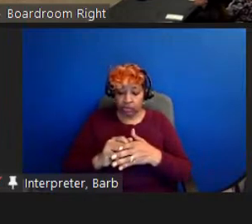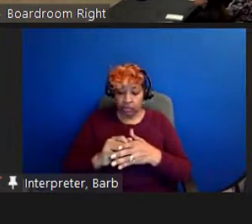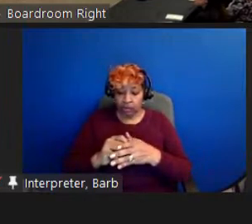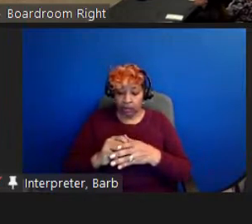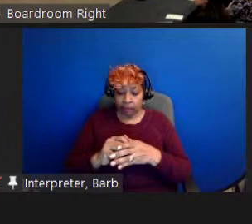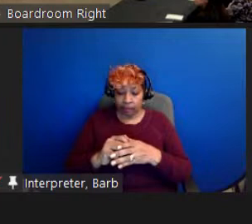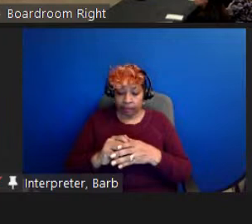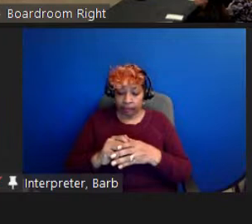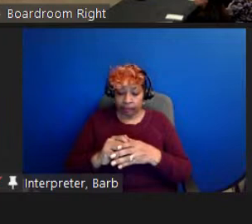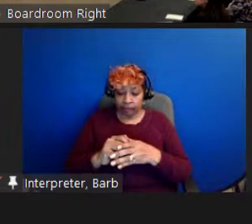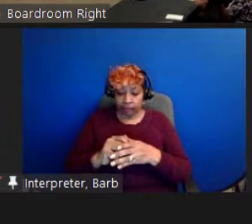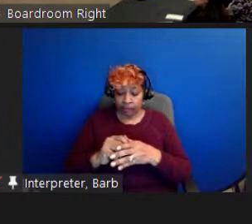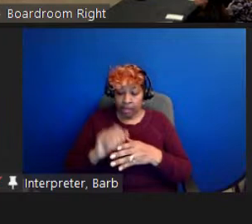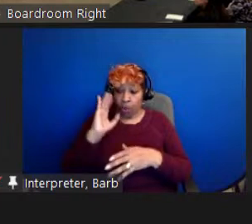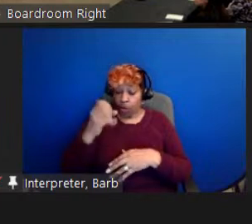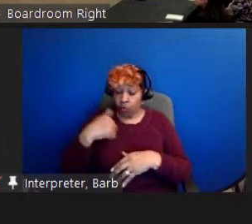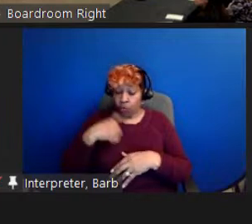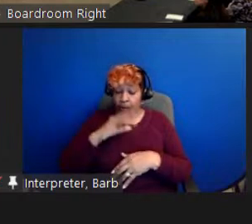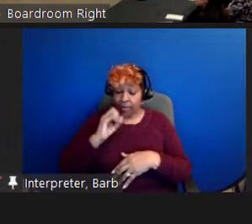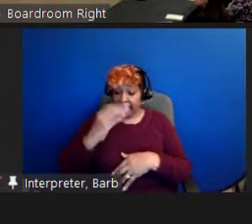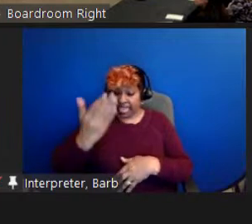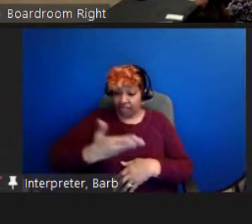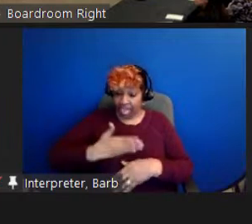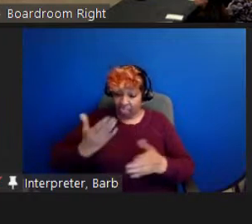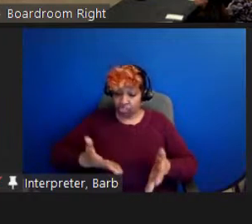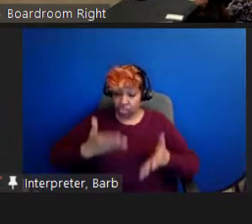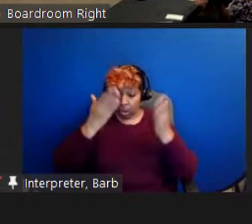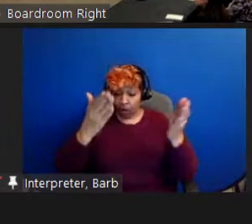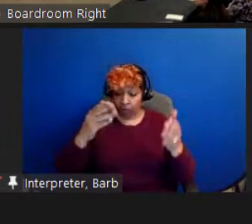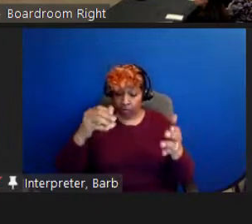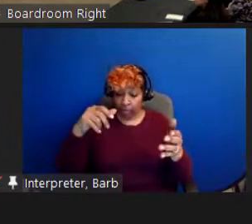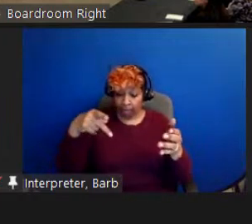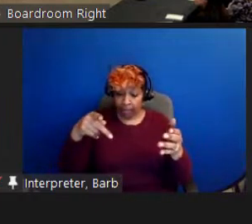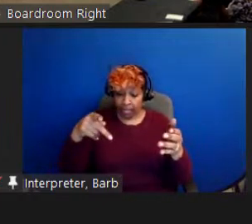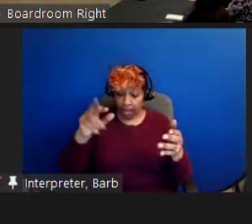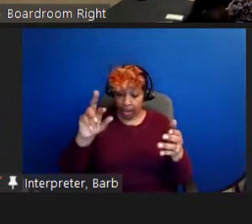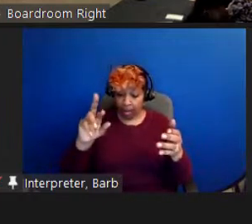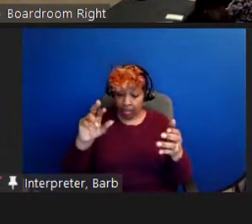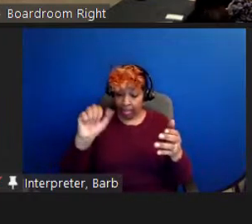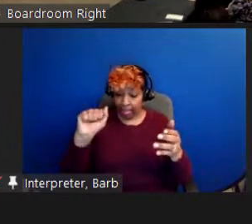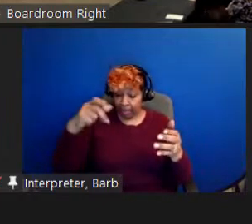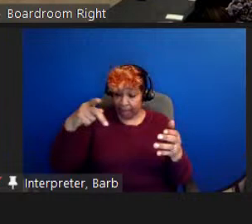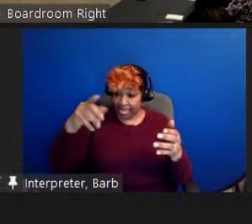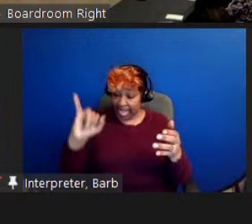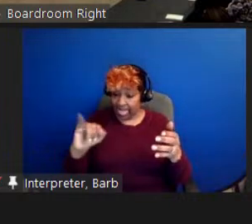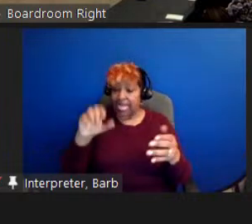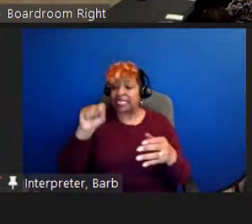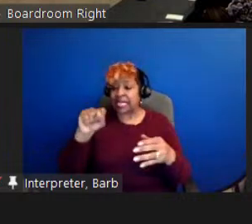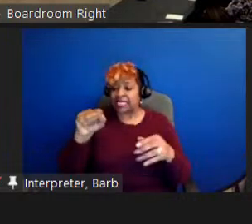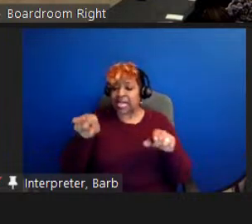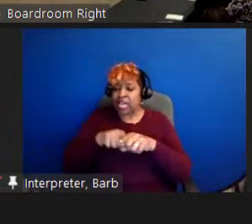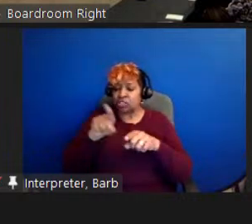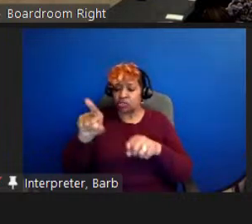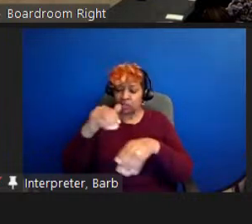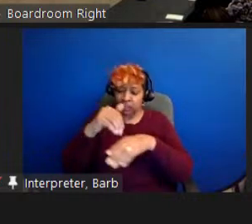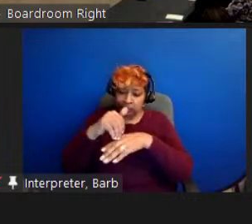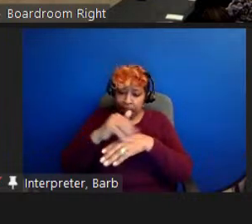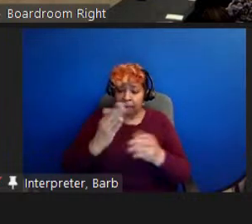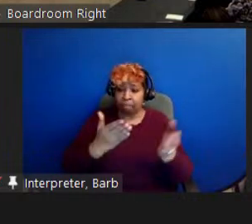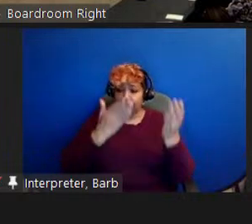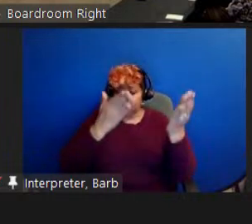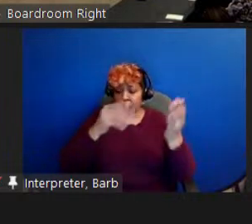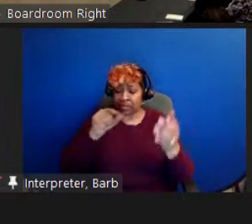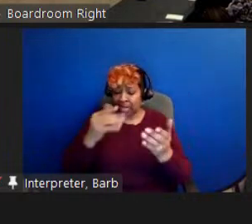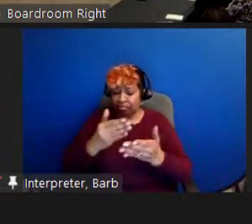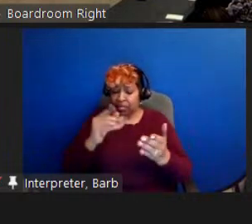invited to offer API? Yeah, so I think as you're submitting proposals to us, if there's things that you say,